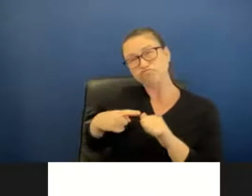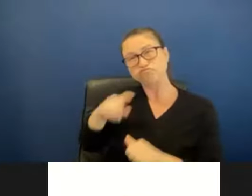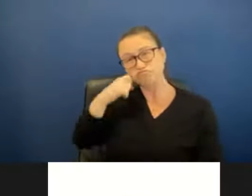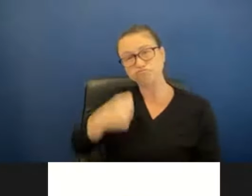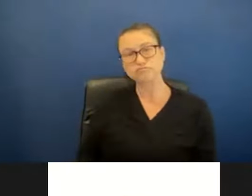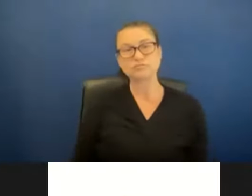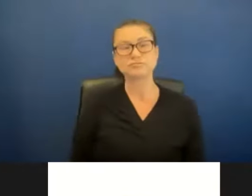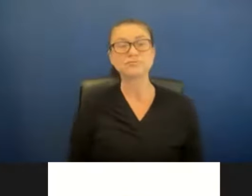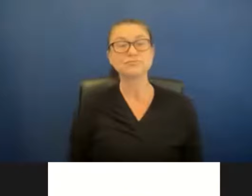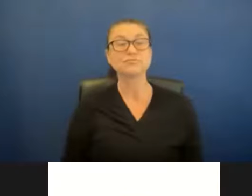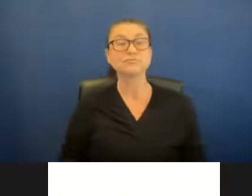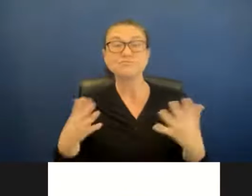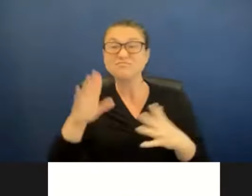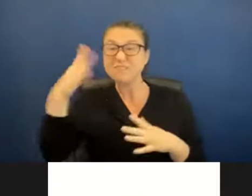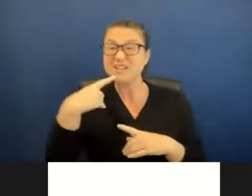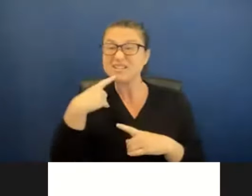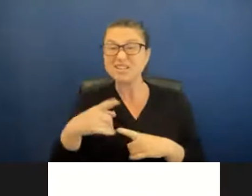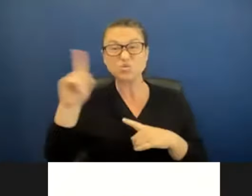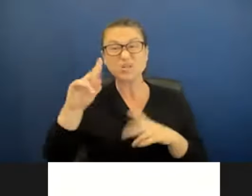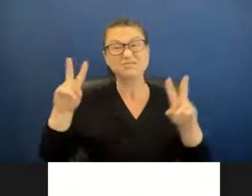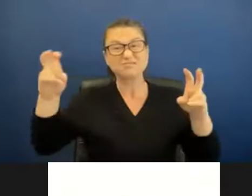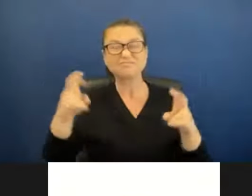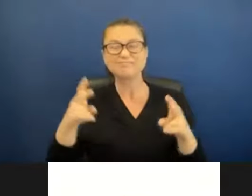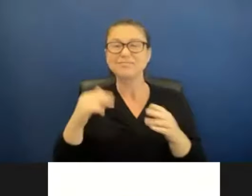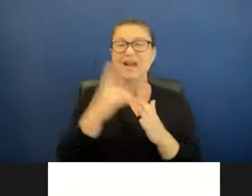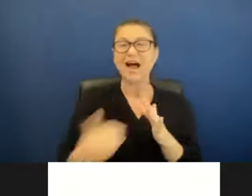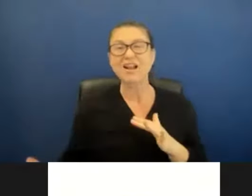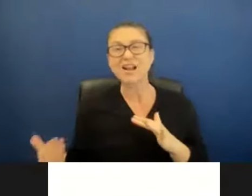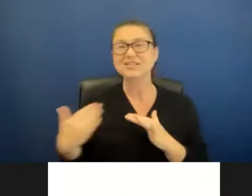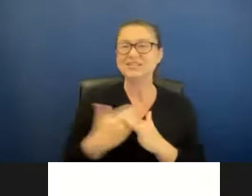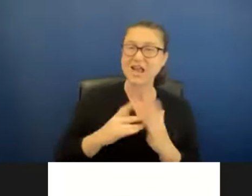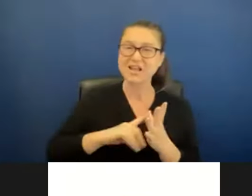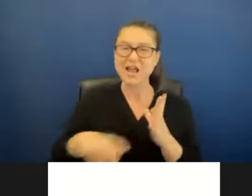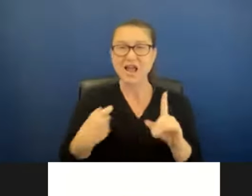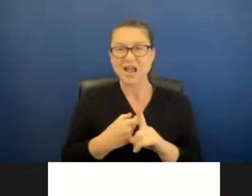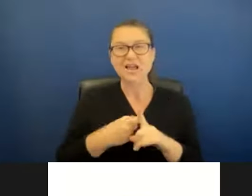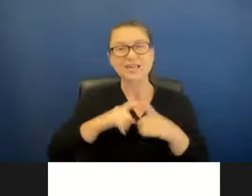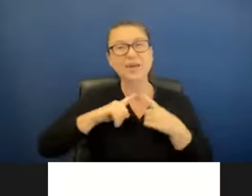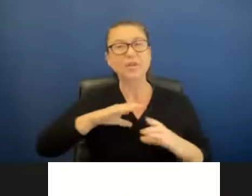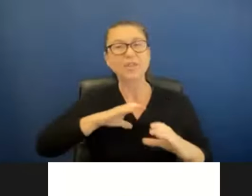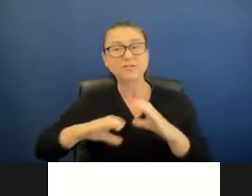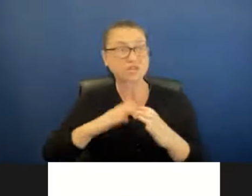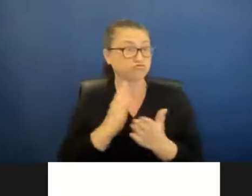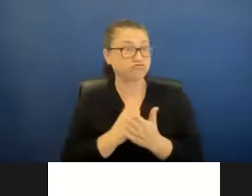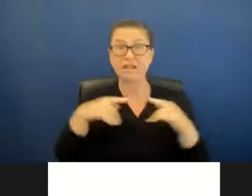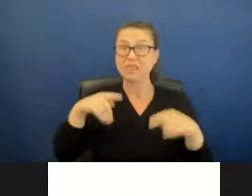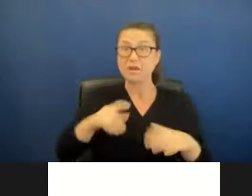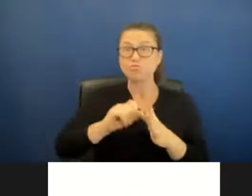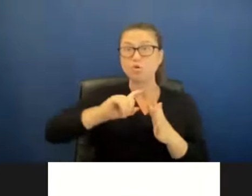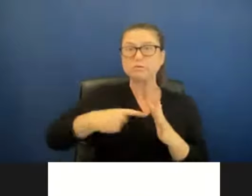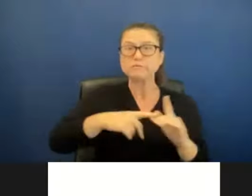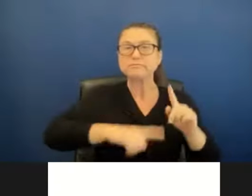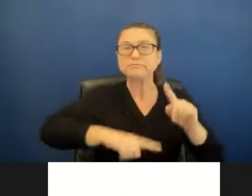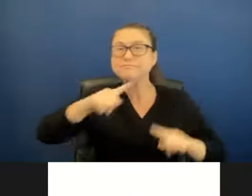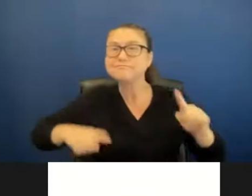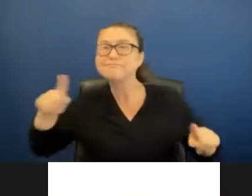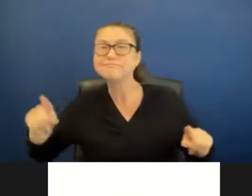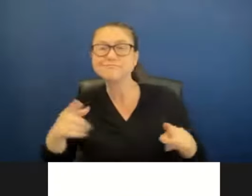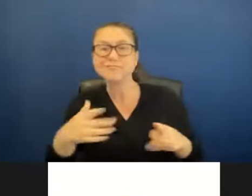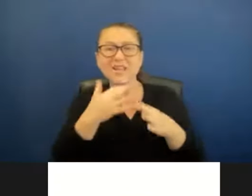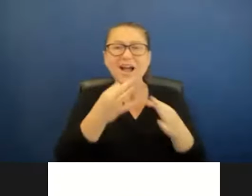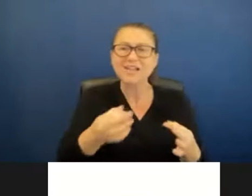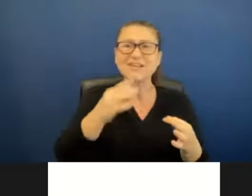So, as I said before, today's topic is Art Attack. Carrying on the Conversations. Art Attack was a multifaceted project facilitated by Asking for Trouble